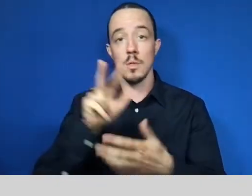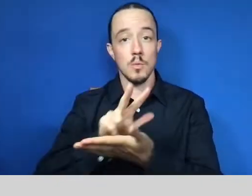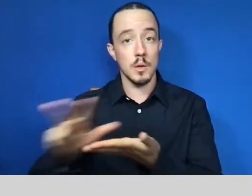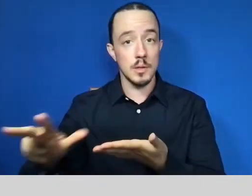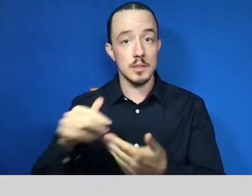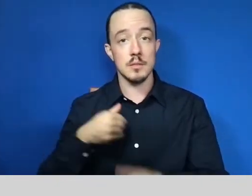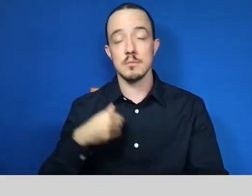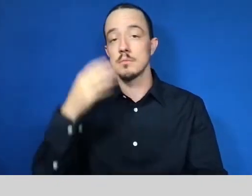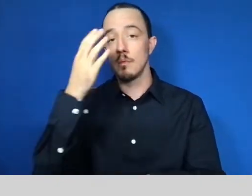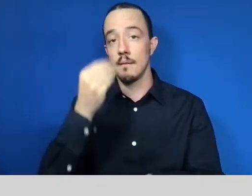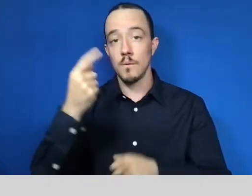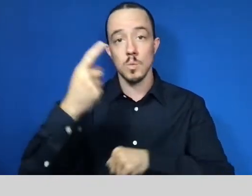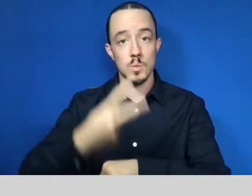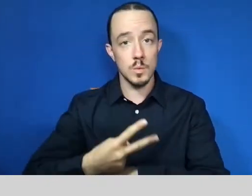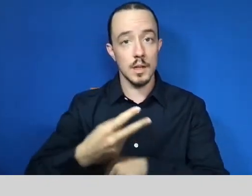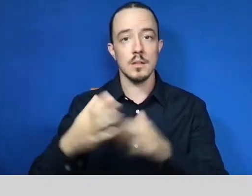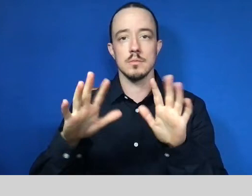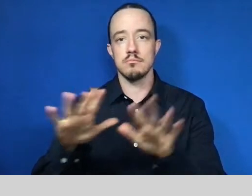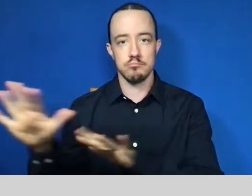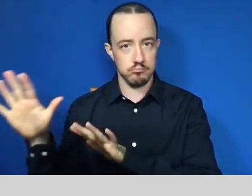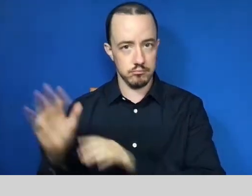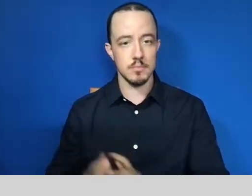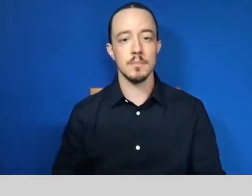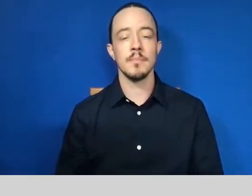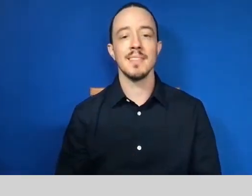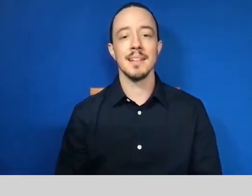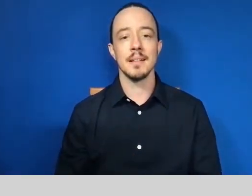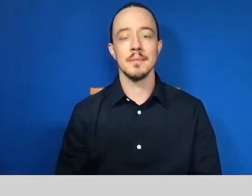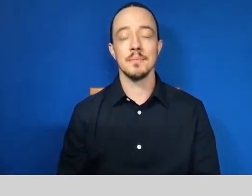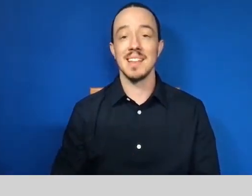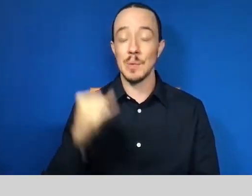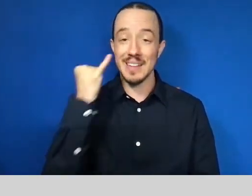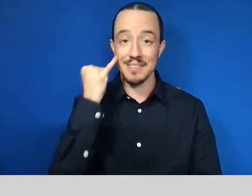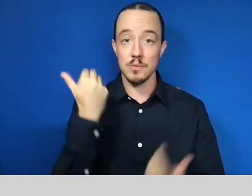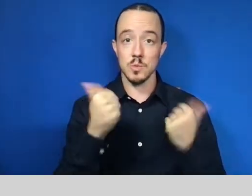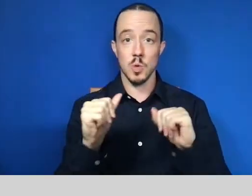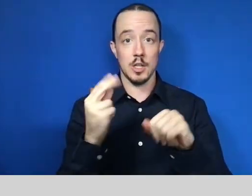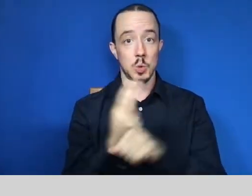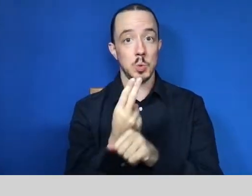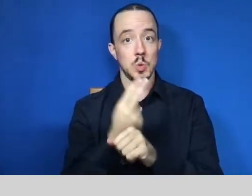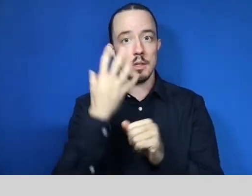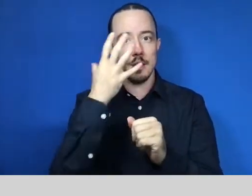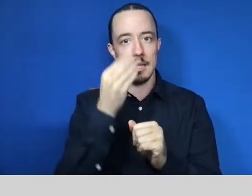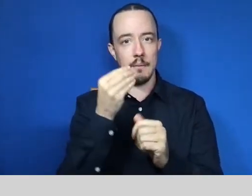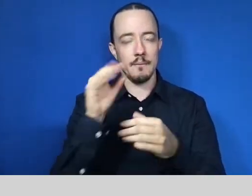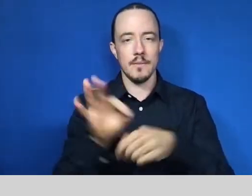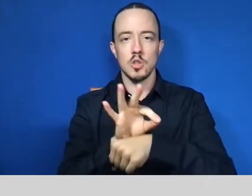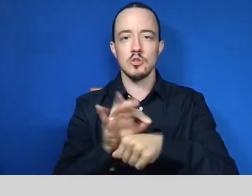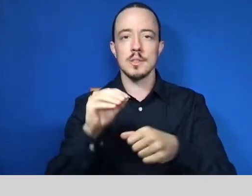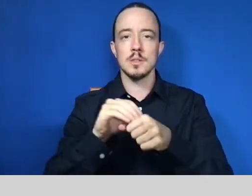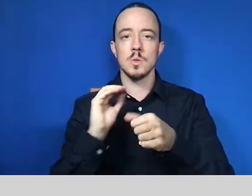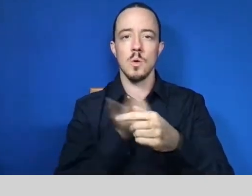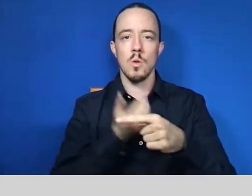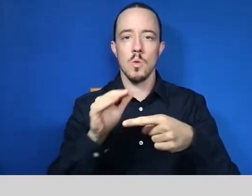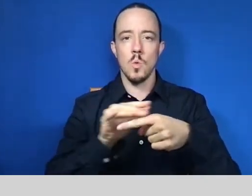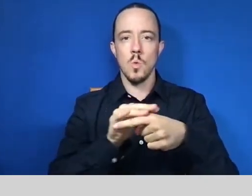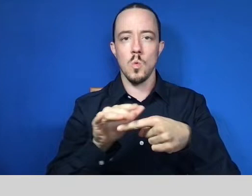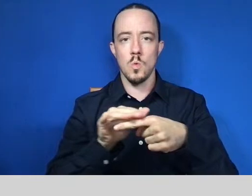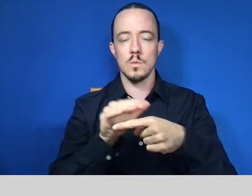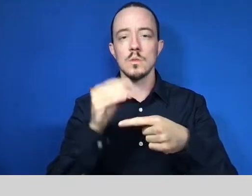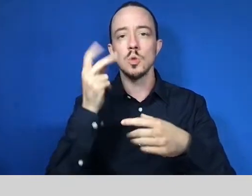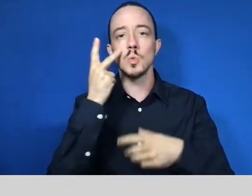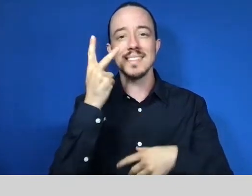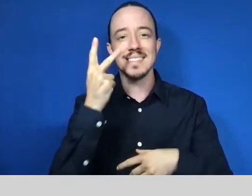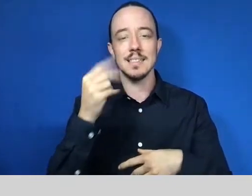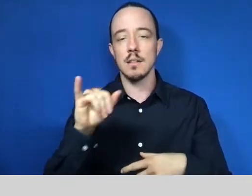3 weeks, 2 days, and so on and so forth. If we try to use the sleep4 function in our code, we would